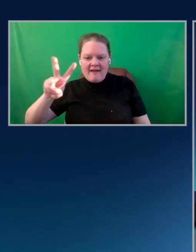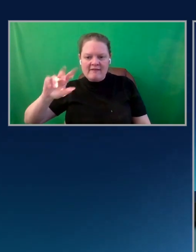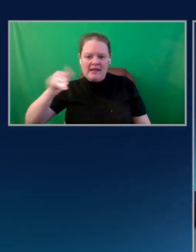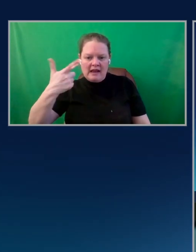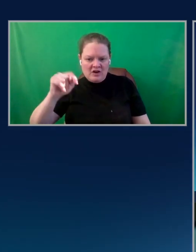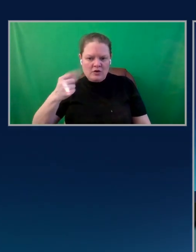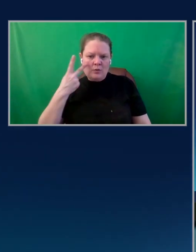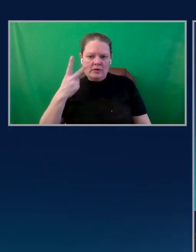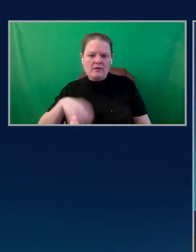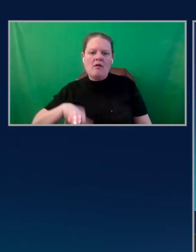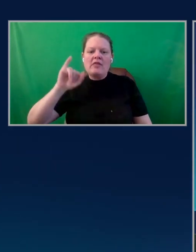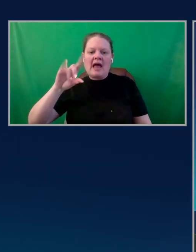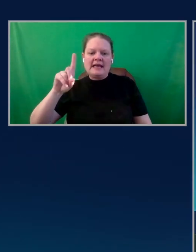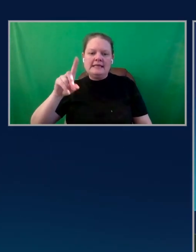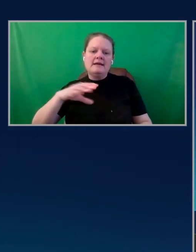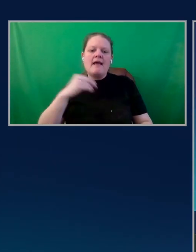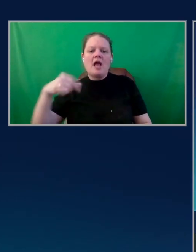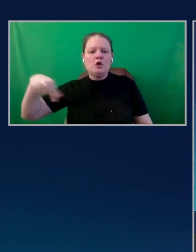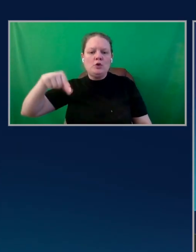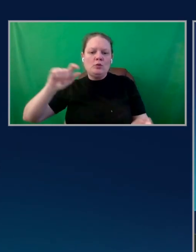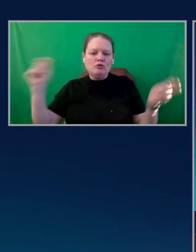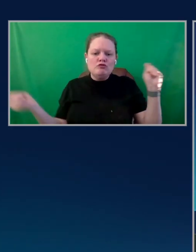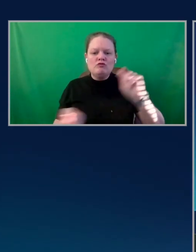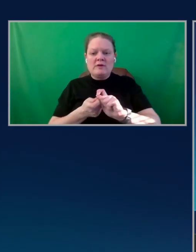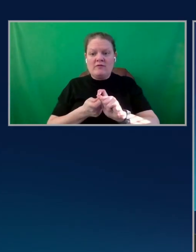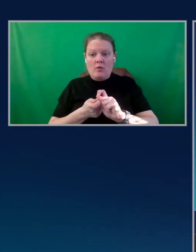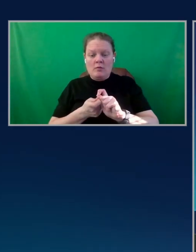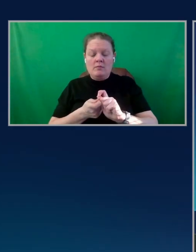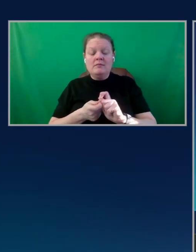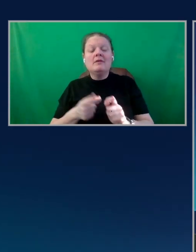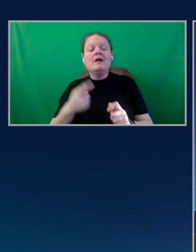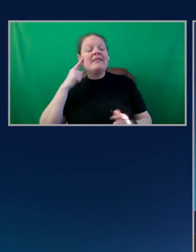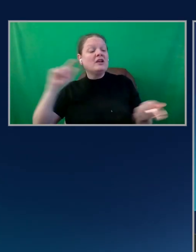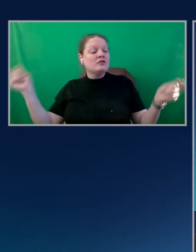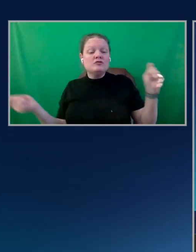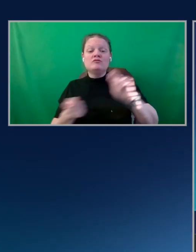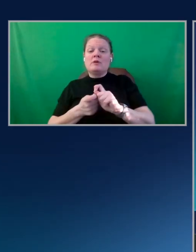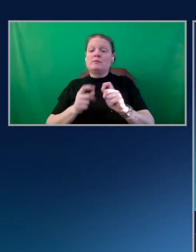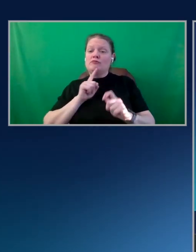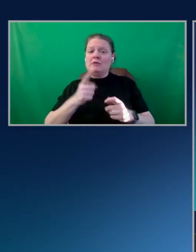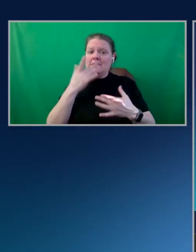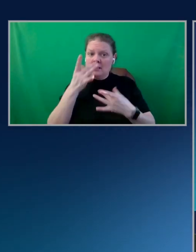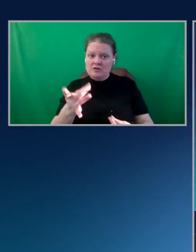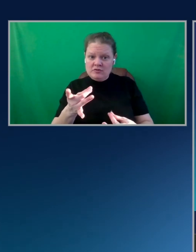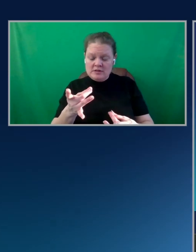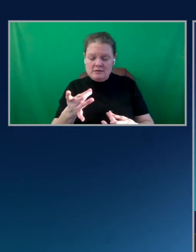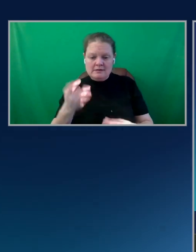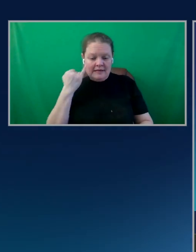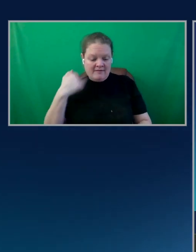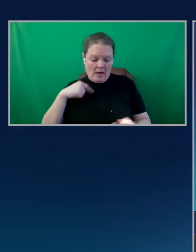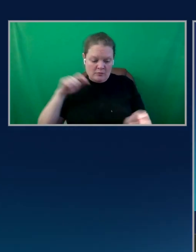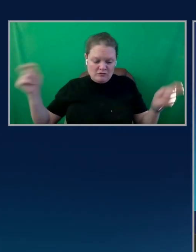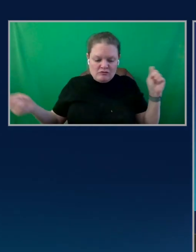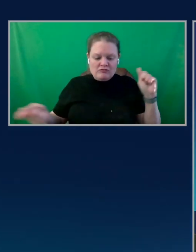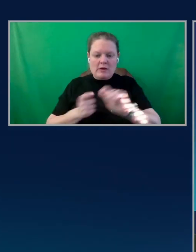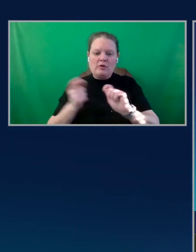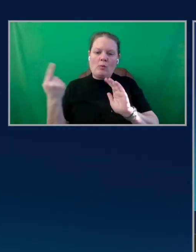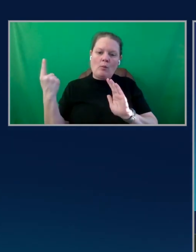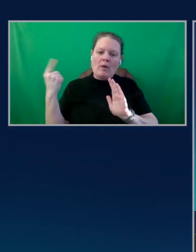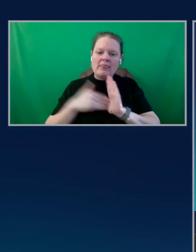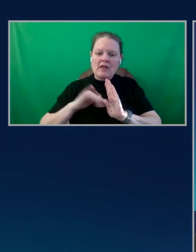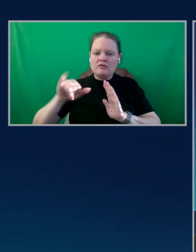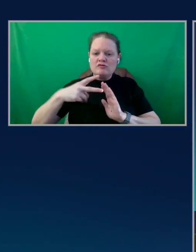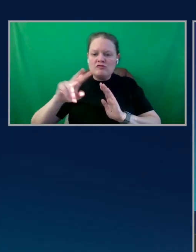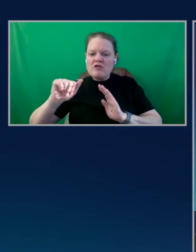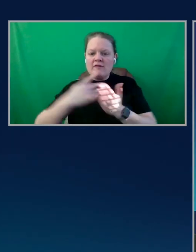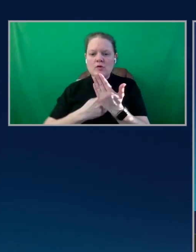as well as Q transform. So if you're, and I think the transform is very interesting. If I'm transforming 1,000 Java projects, I don't necessarily want to